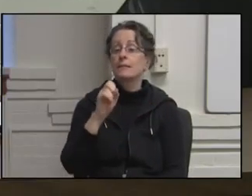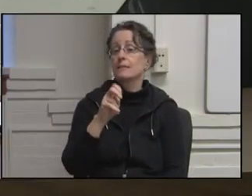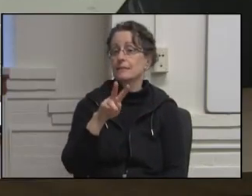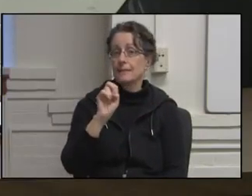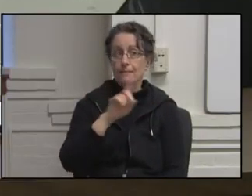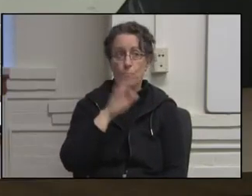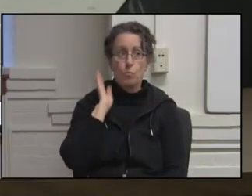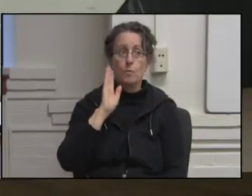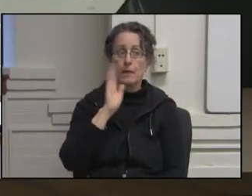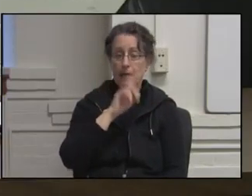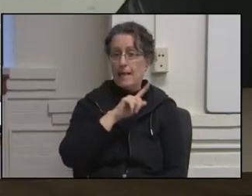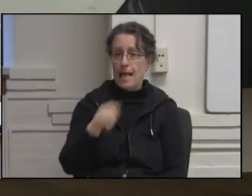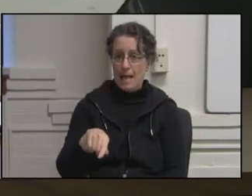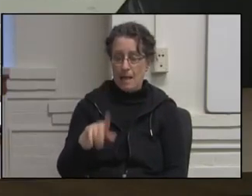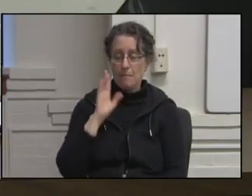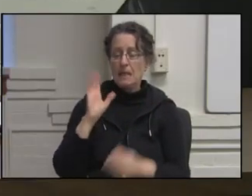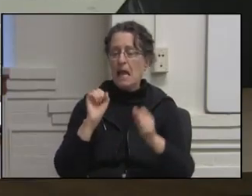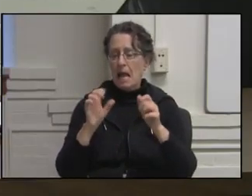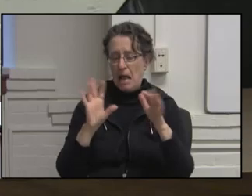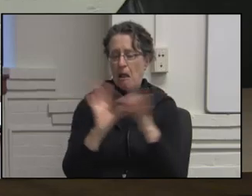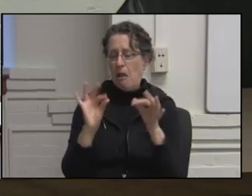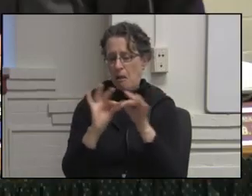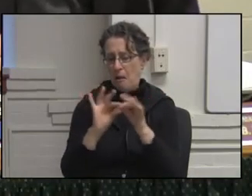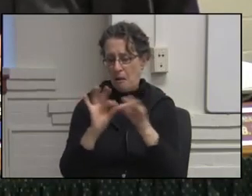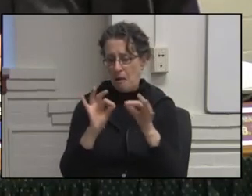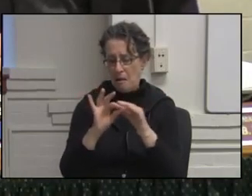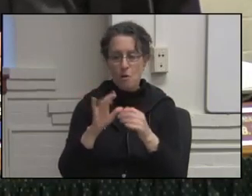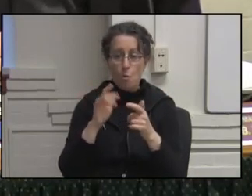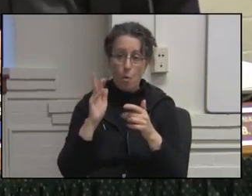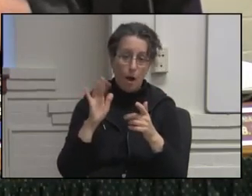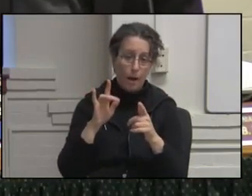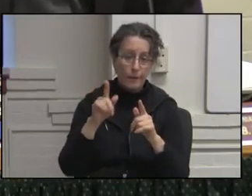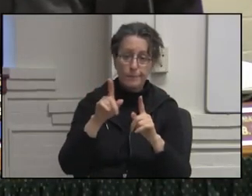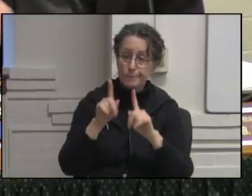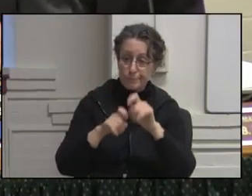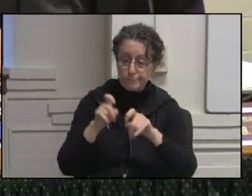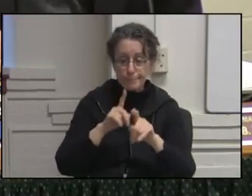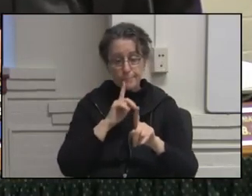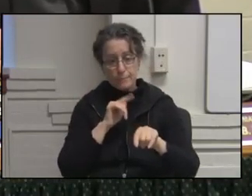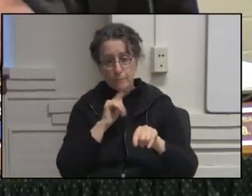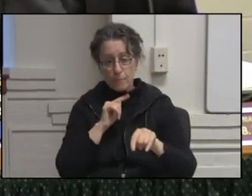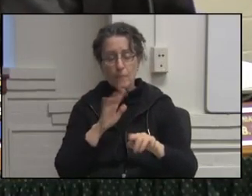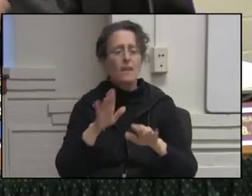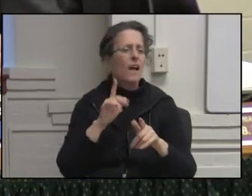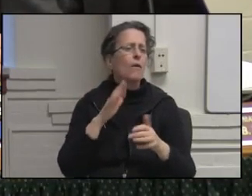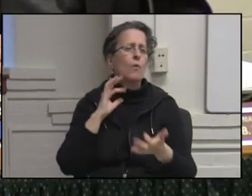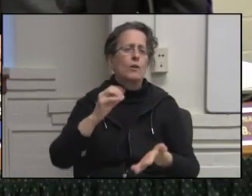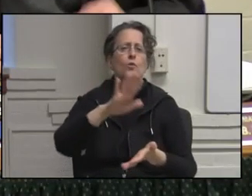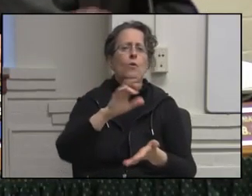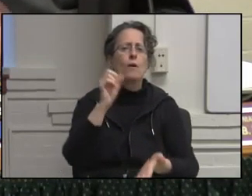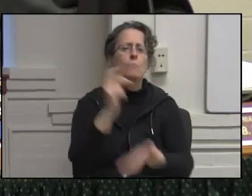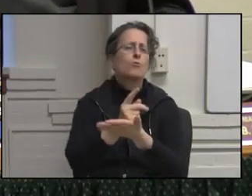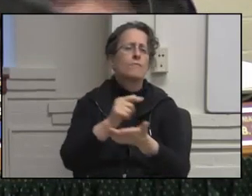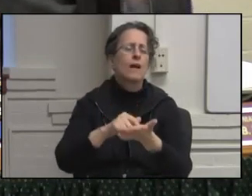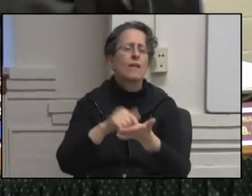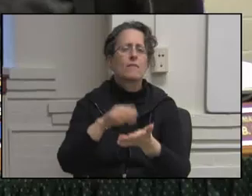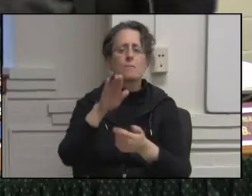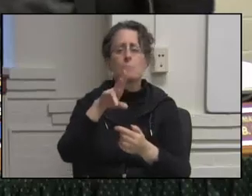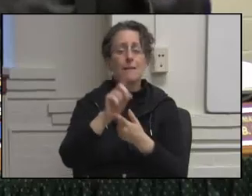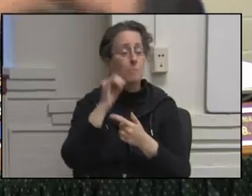may want to know, particularly going beyond the ratification of the bid award that we're asking you for tonight. But if you have questions about how the project's